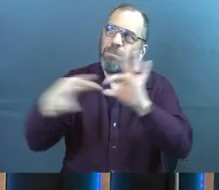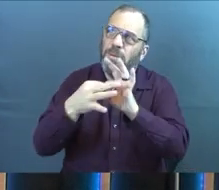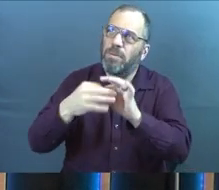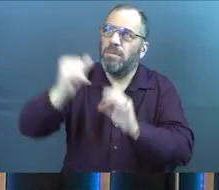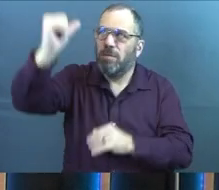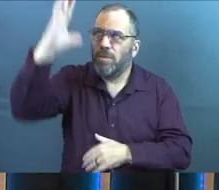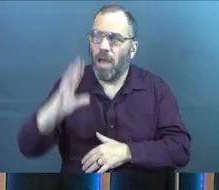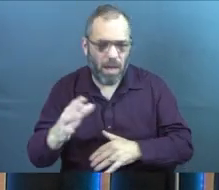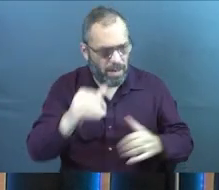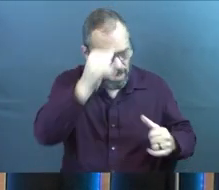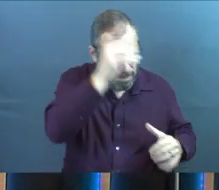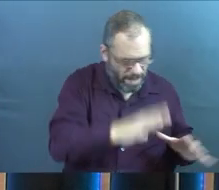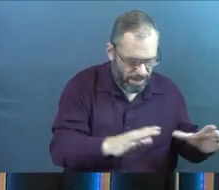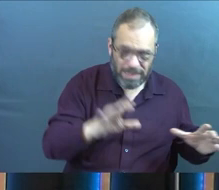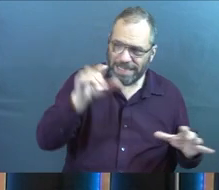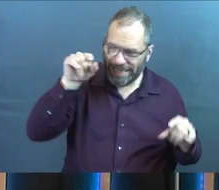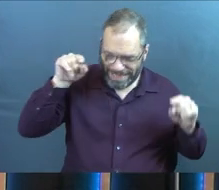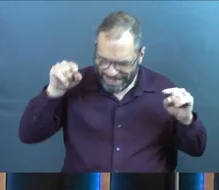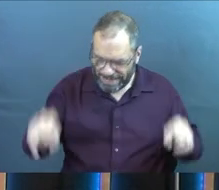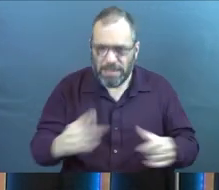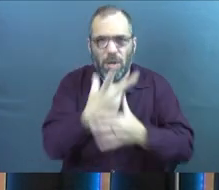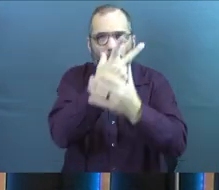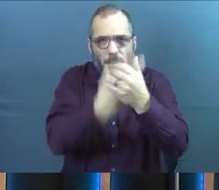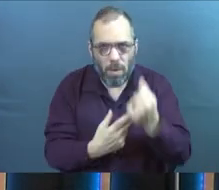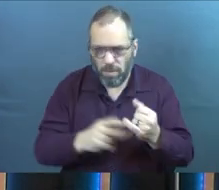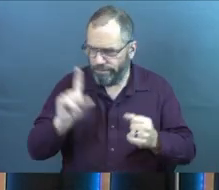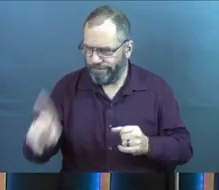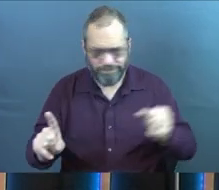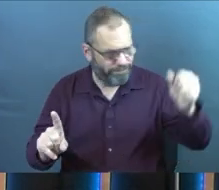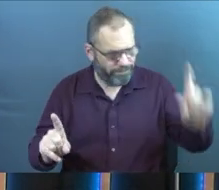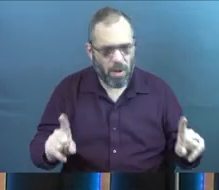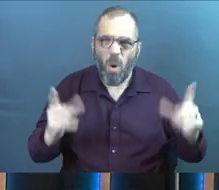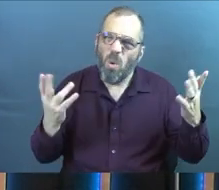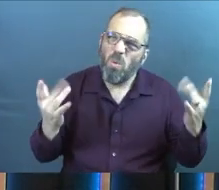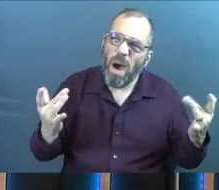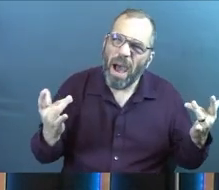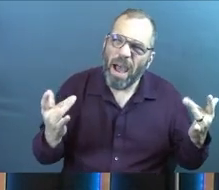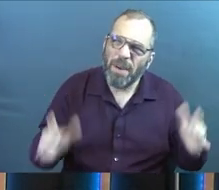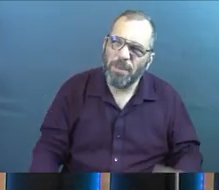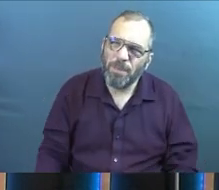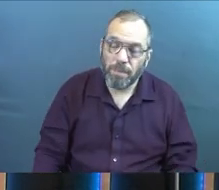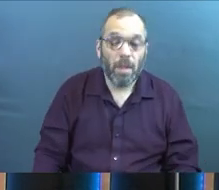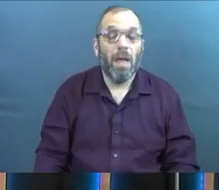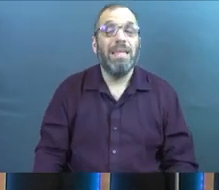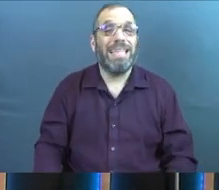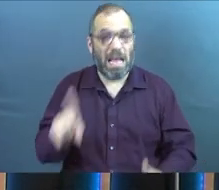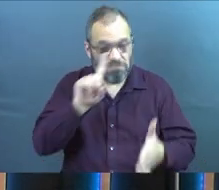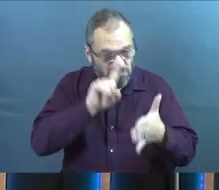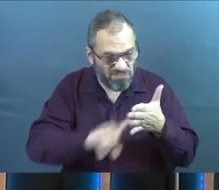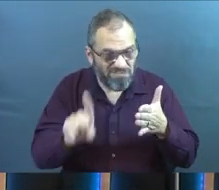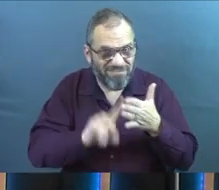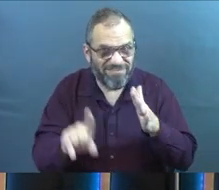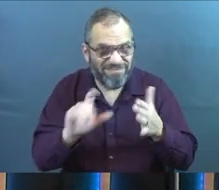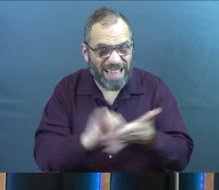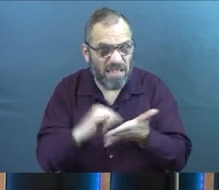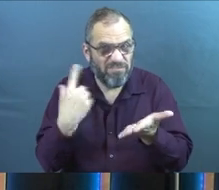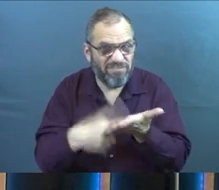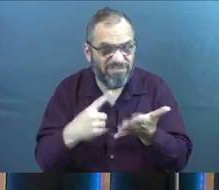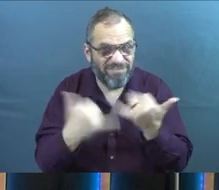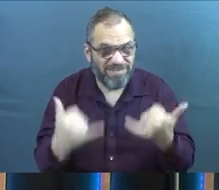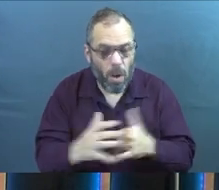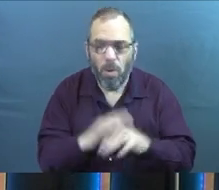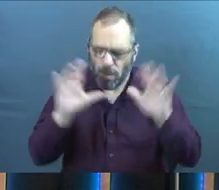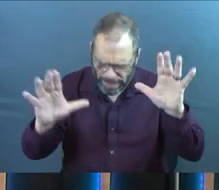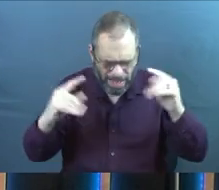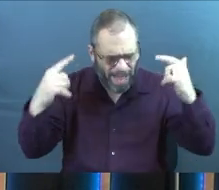between mankind and God. He is both of them. But why? And that's really what we're going to dig into right now. That's the goal of today.